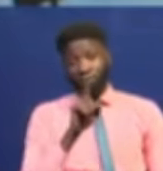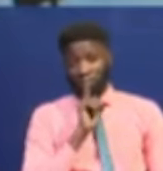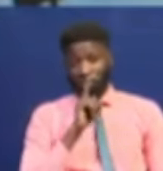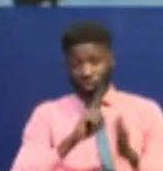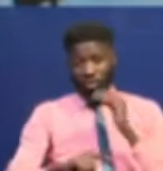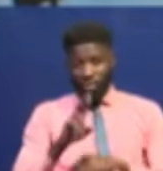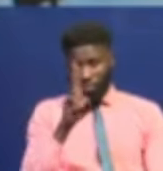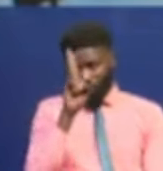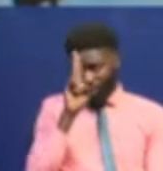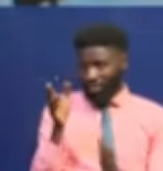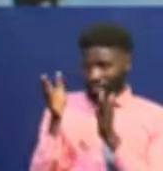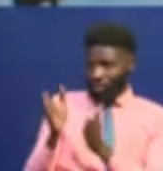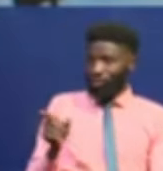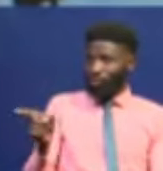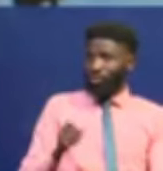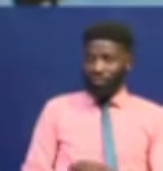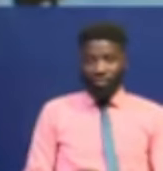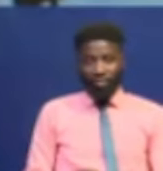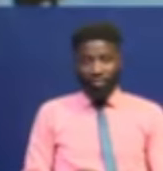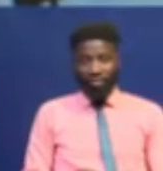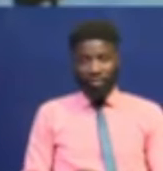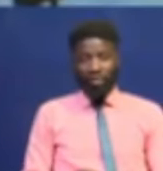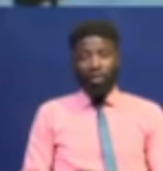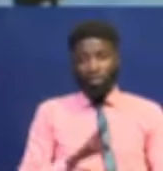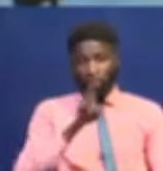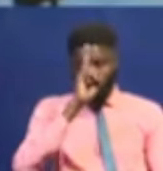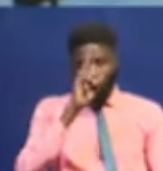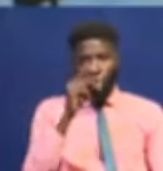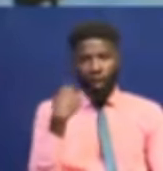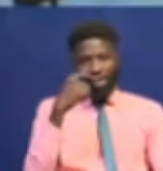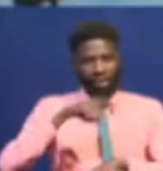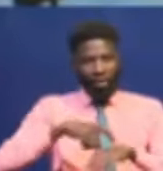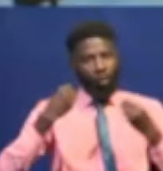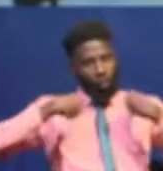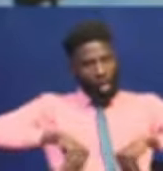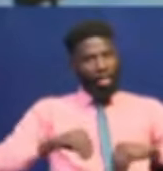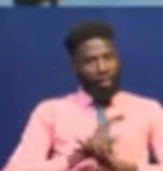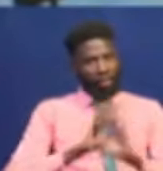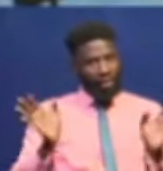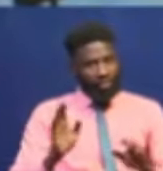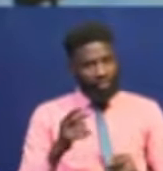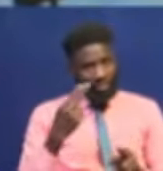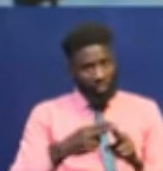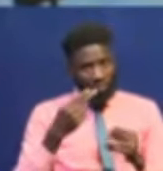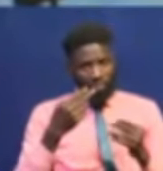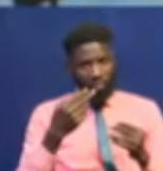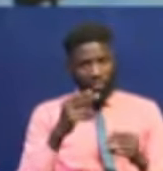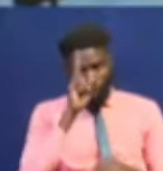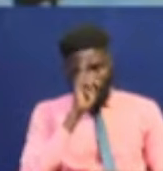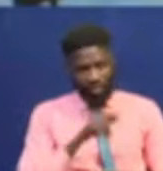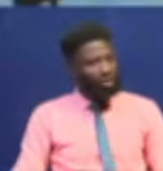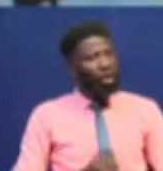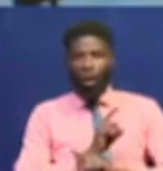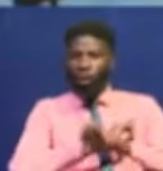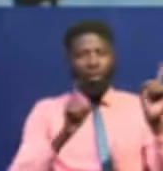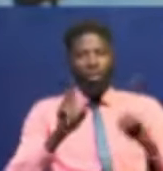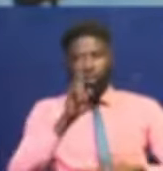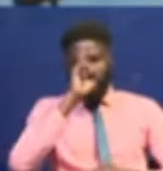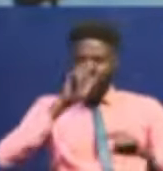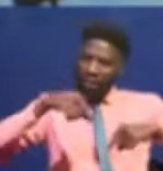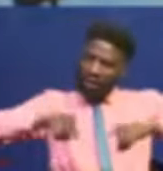a police officer becomes only a police officer when they are in uniform? No. Police officers can